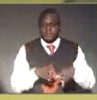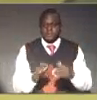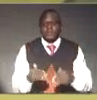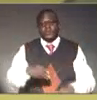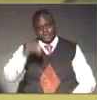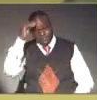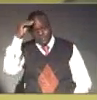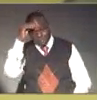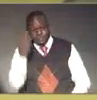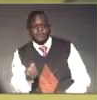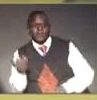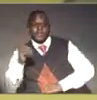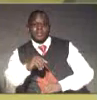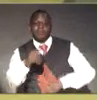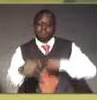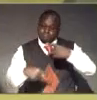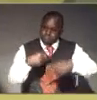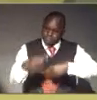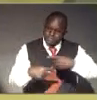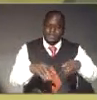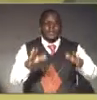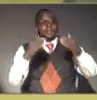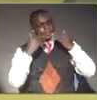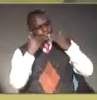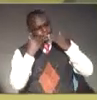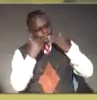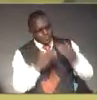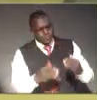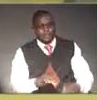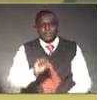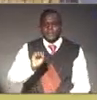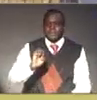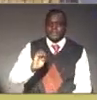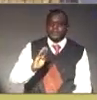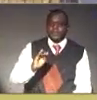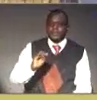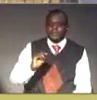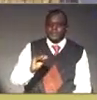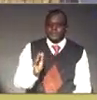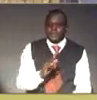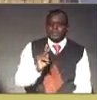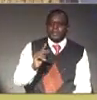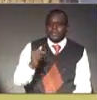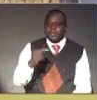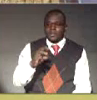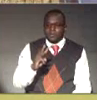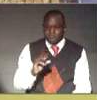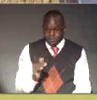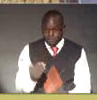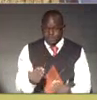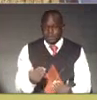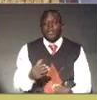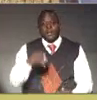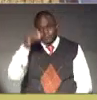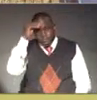lesson for that day and continuously. Thank you so much, Mr. Sewina Kagwa. And of course, I'm just